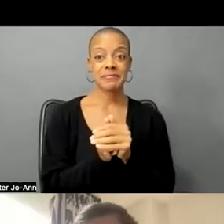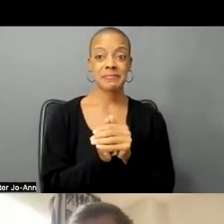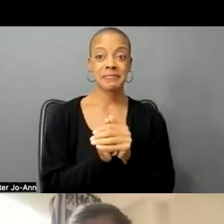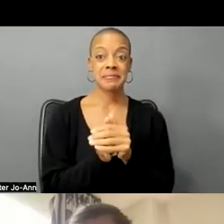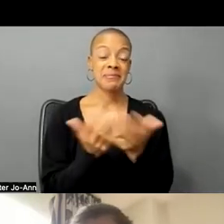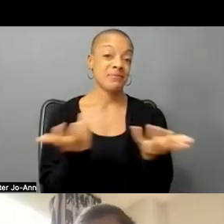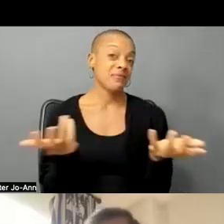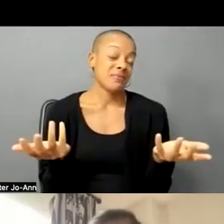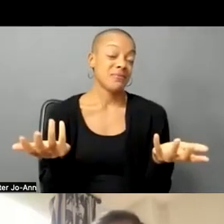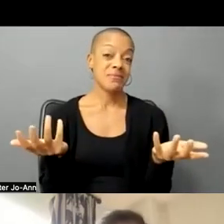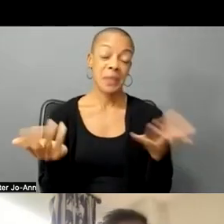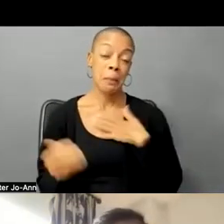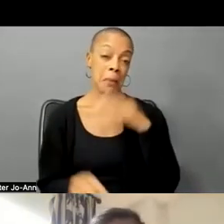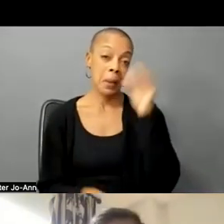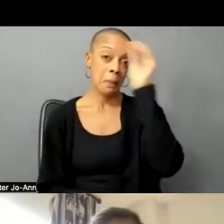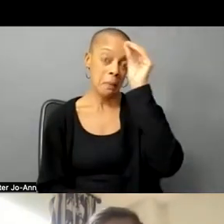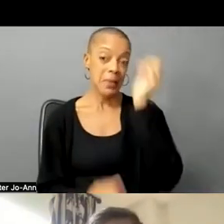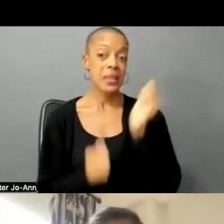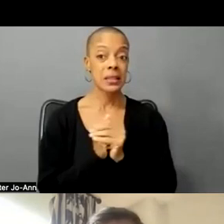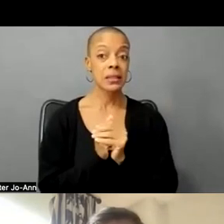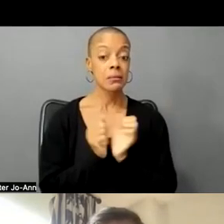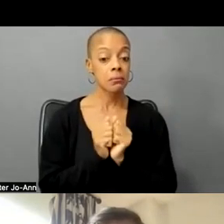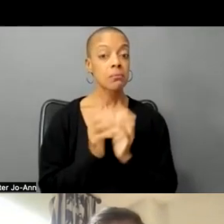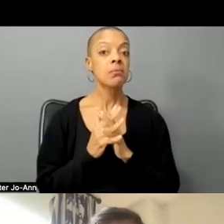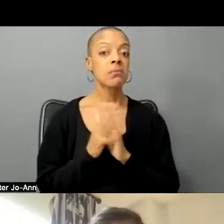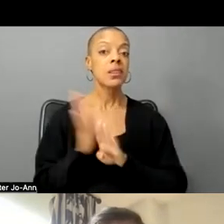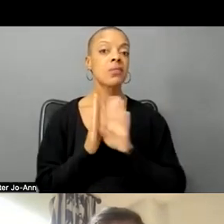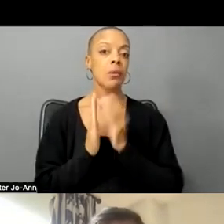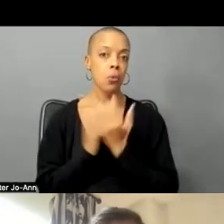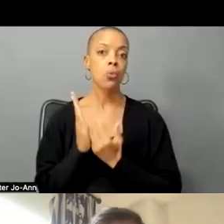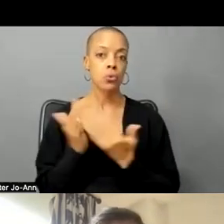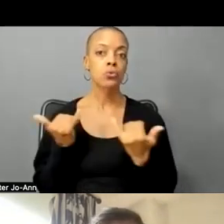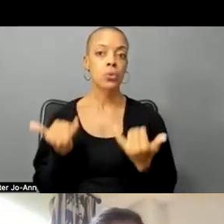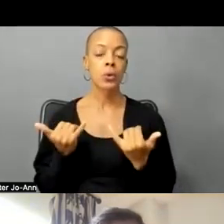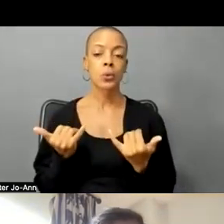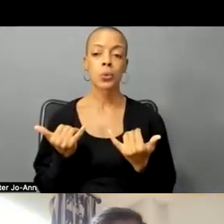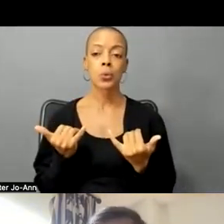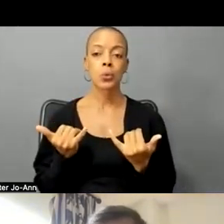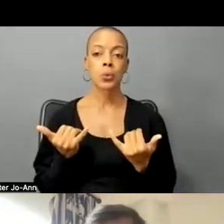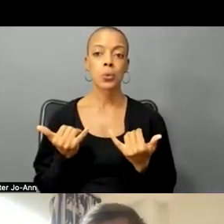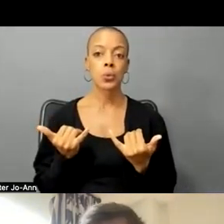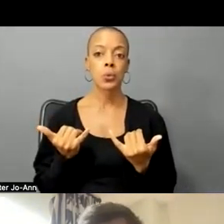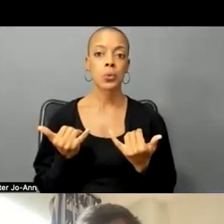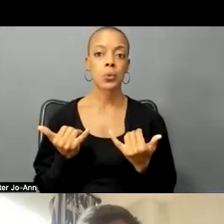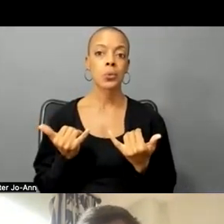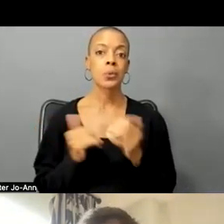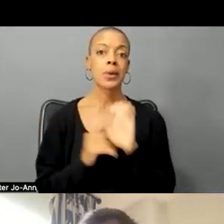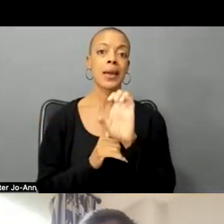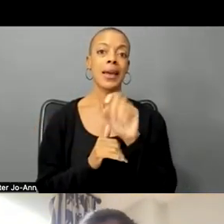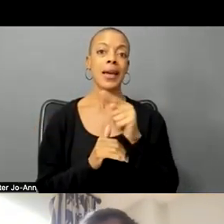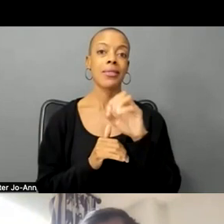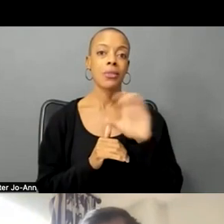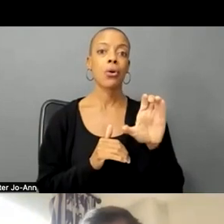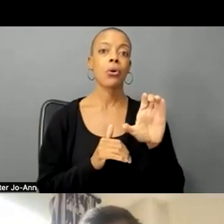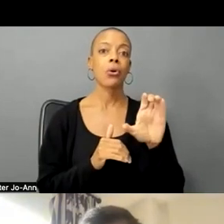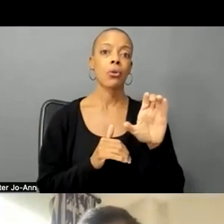To me, that's, you know, we're building a course right now on you know, ethical foraging practices. And